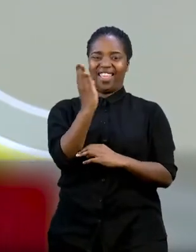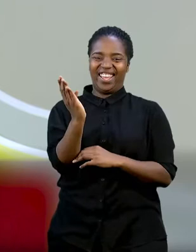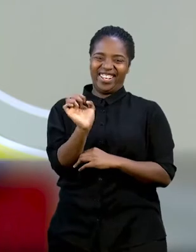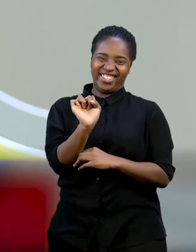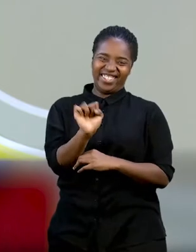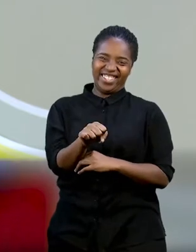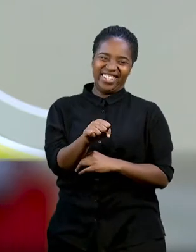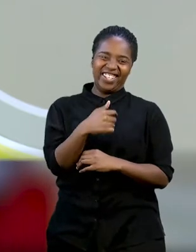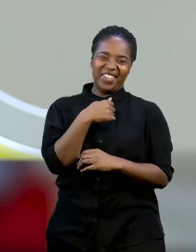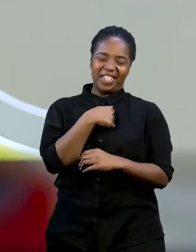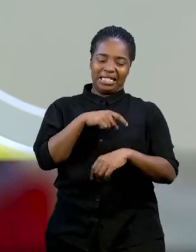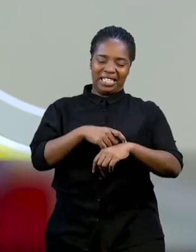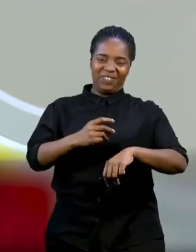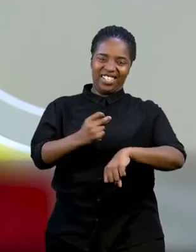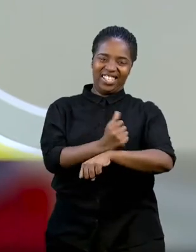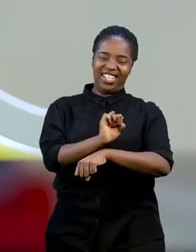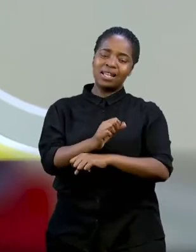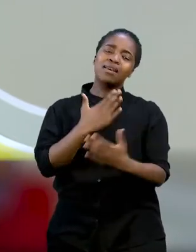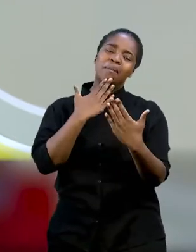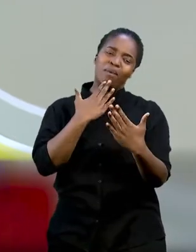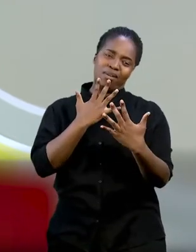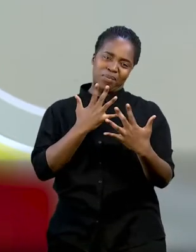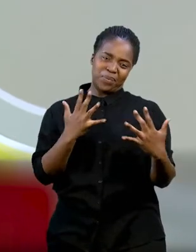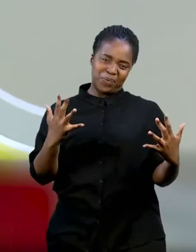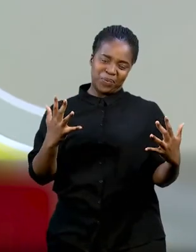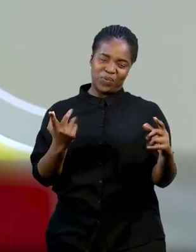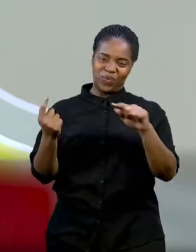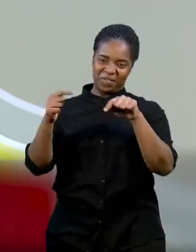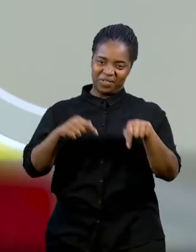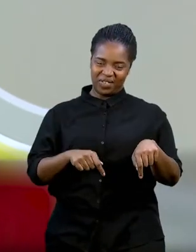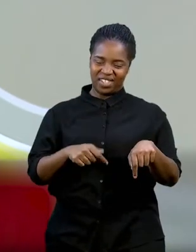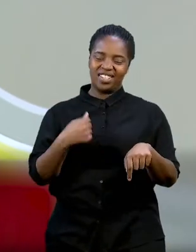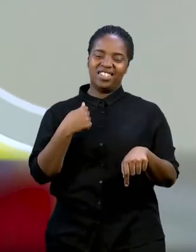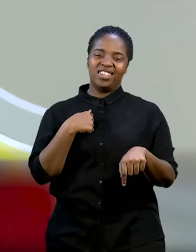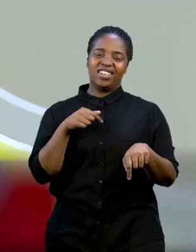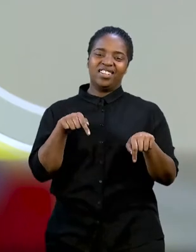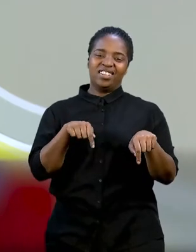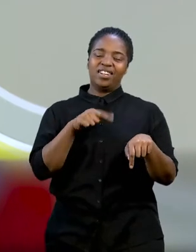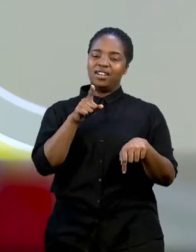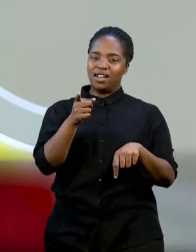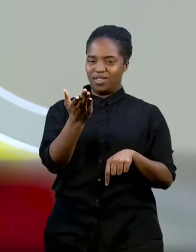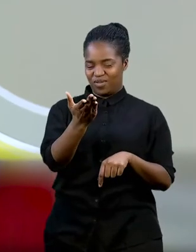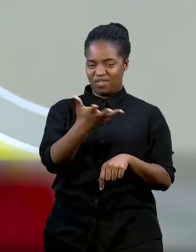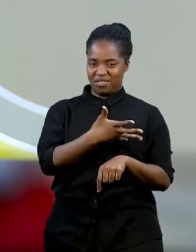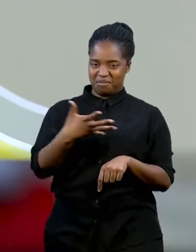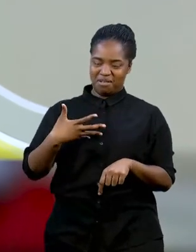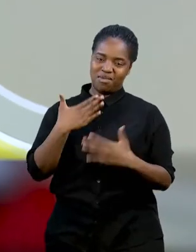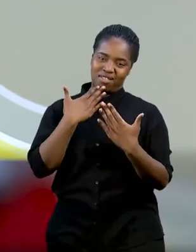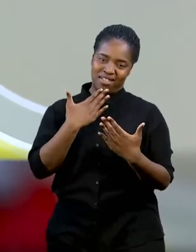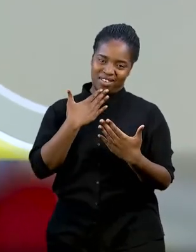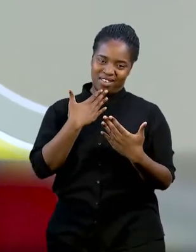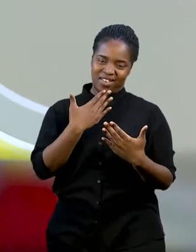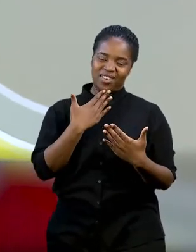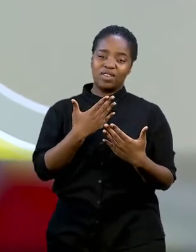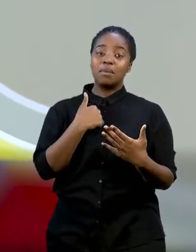singakhuluma ilanga lonke kuze kushone ilanga. Ngibonga kakhulu ukuthi uzile uzokhuluma nathi, and Nkateko le mama lelona